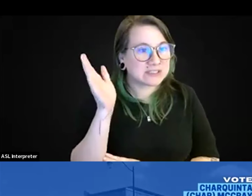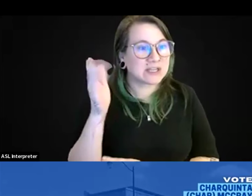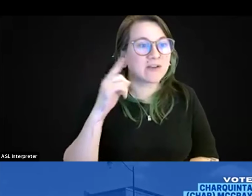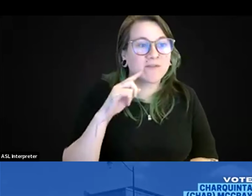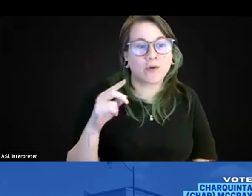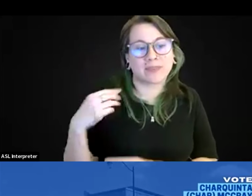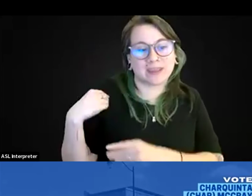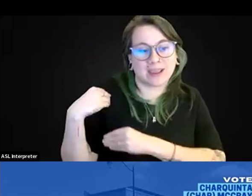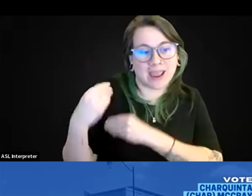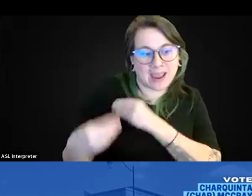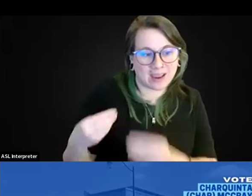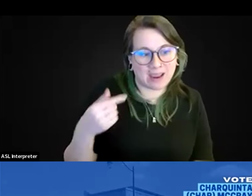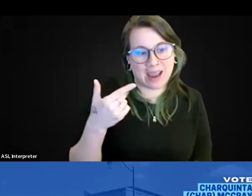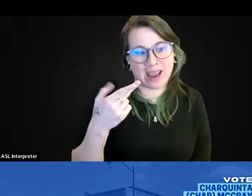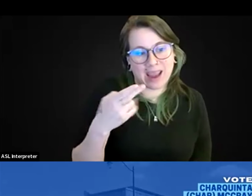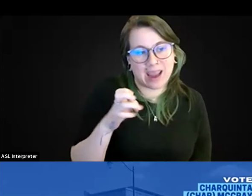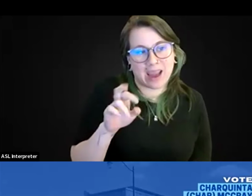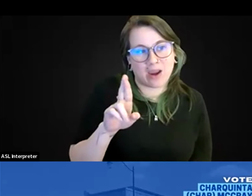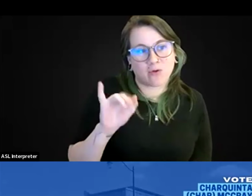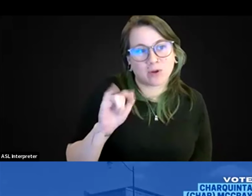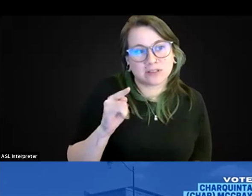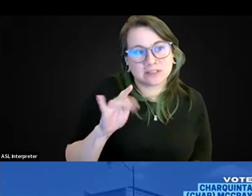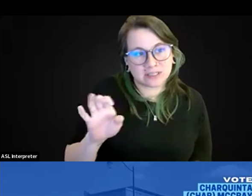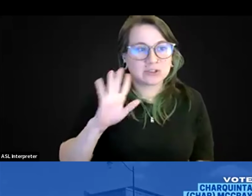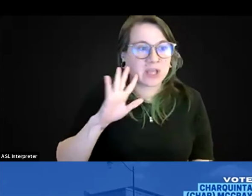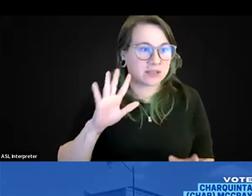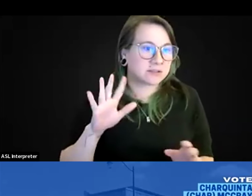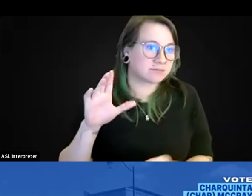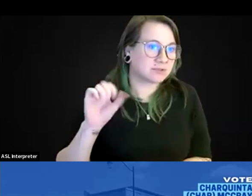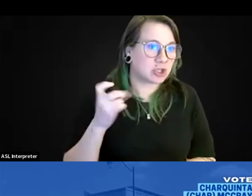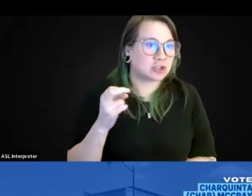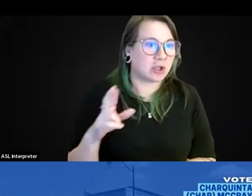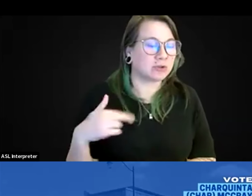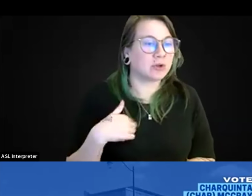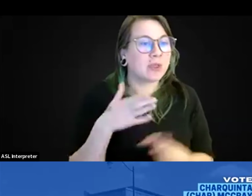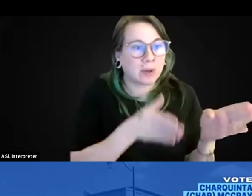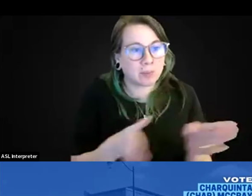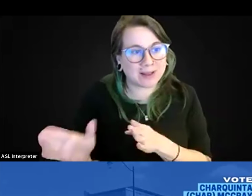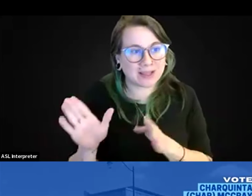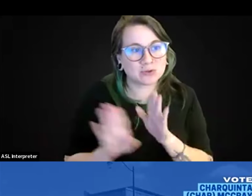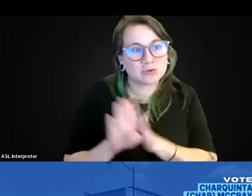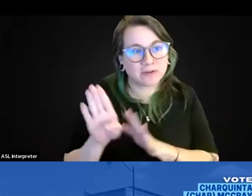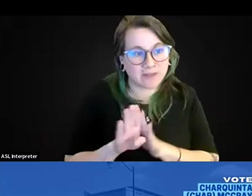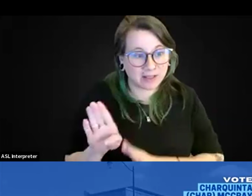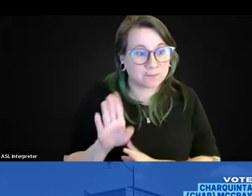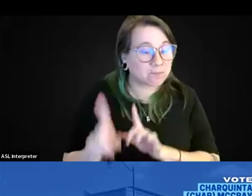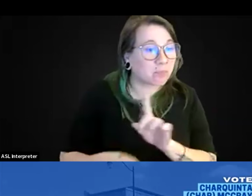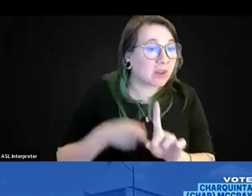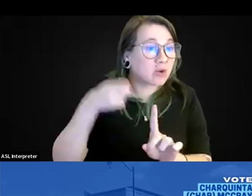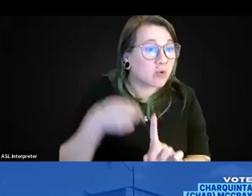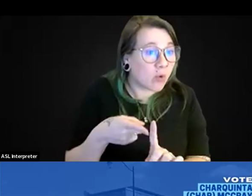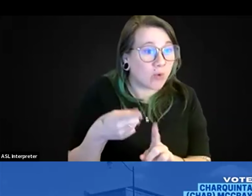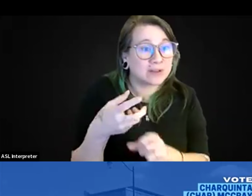Heritage, which is the upcoming shelter, or the shelter we're planning to develop. The goal is to get